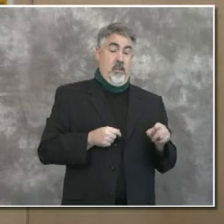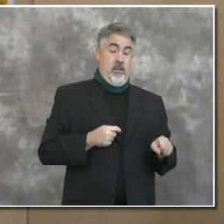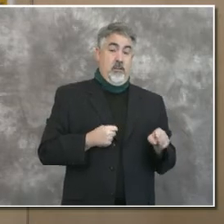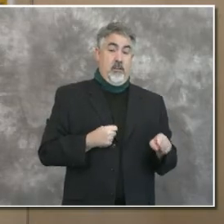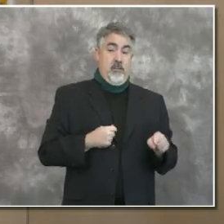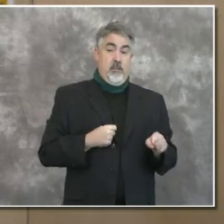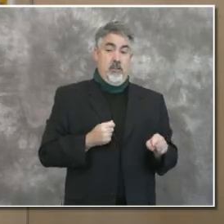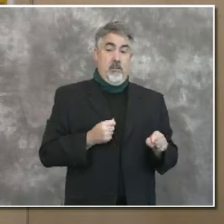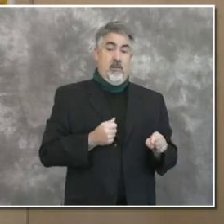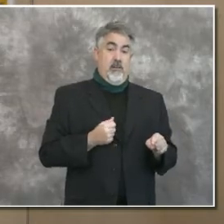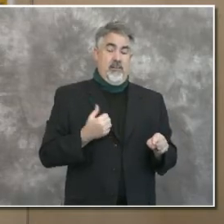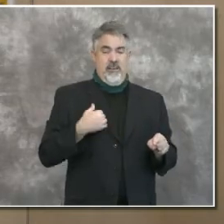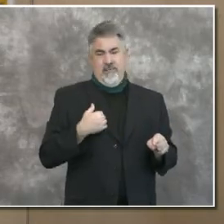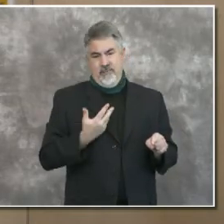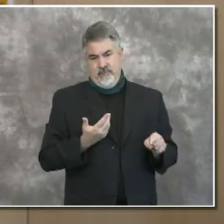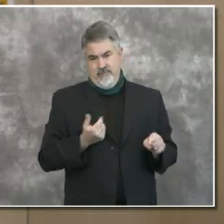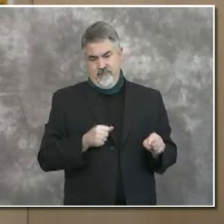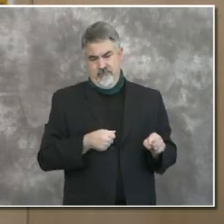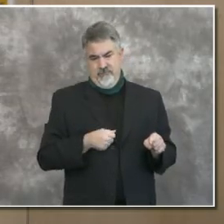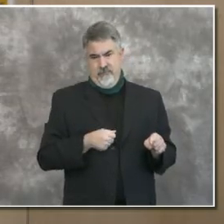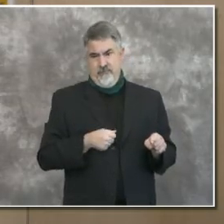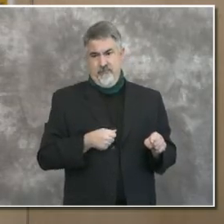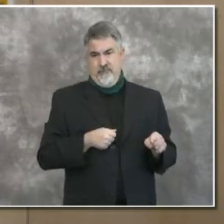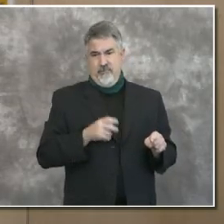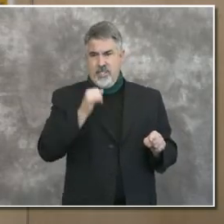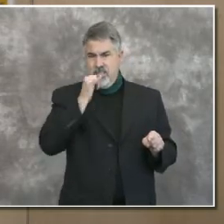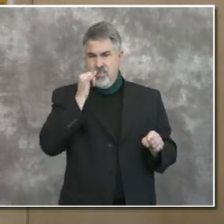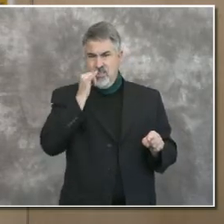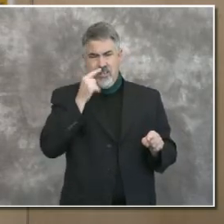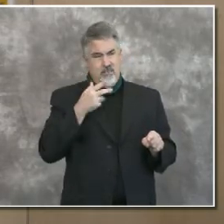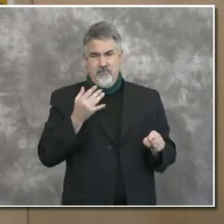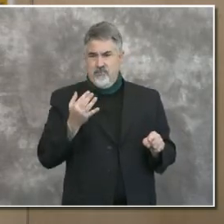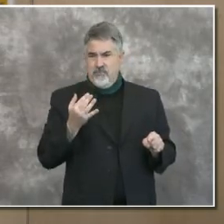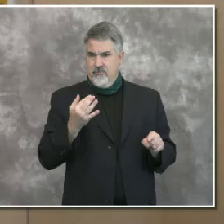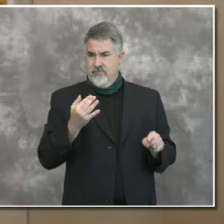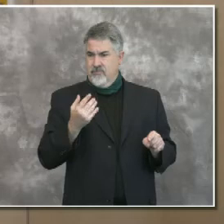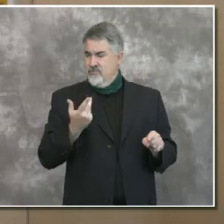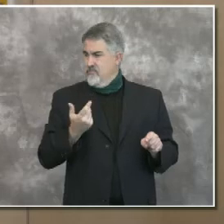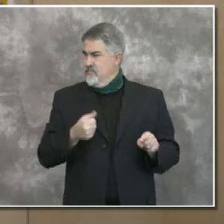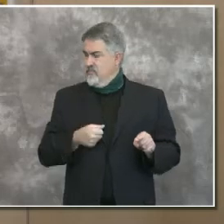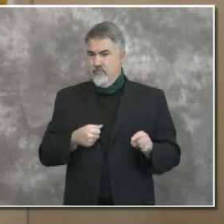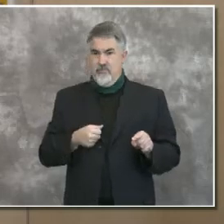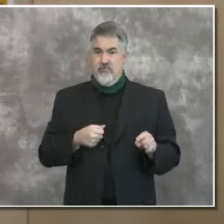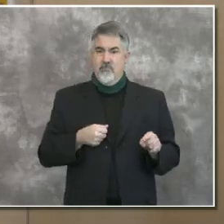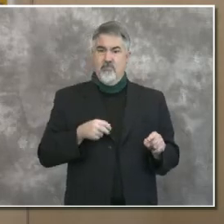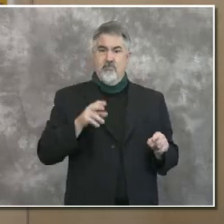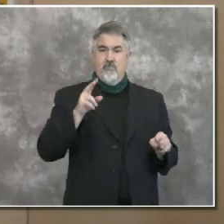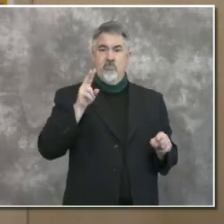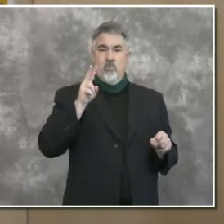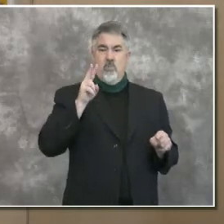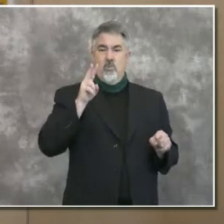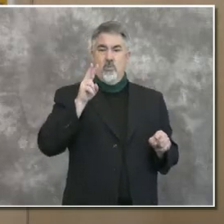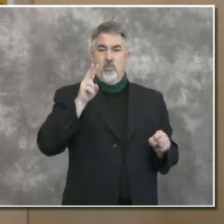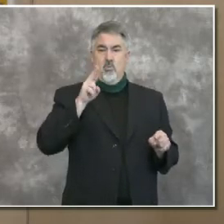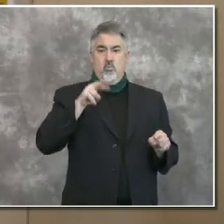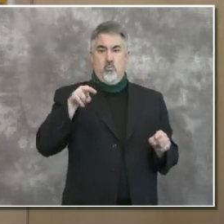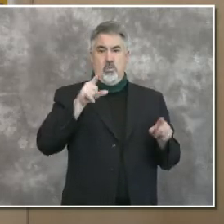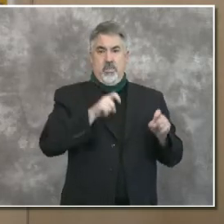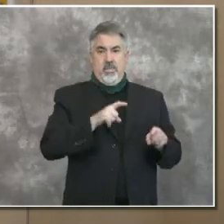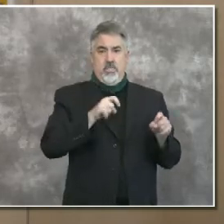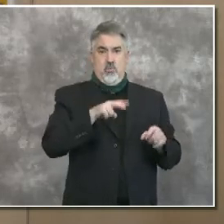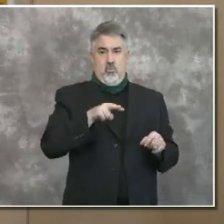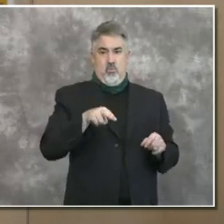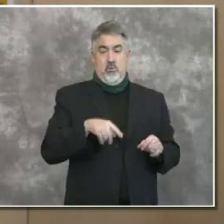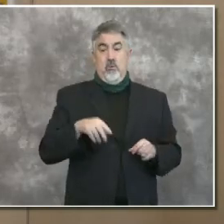location, we had a total capacity yesterday for 24, and we tested 22. At the north, we had a